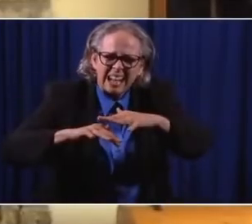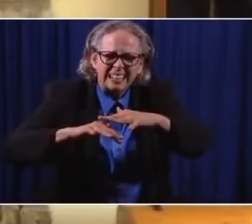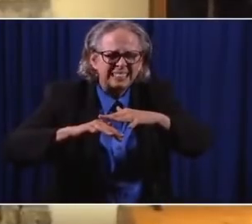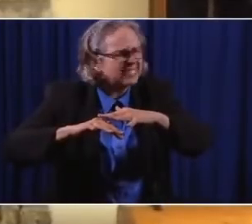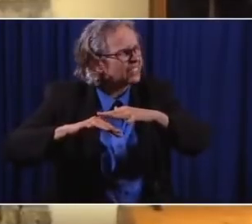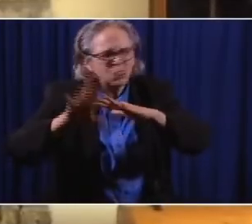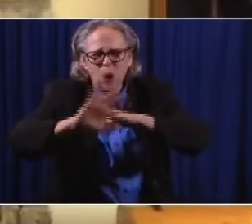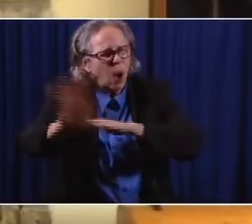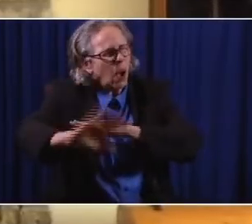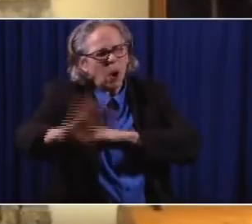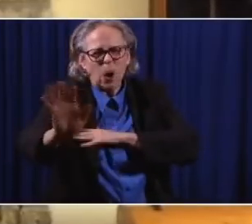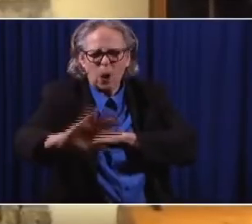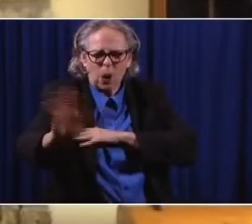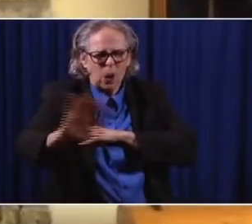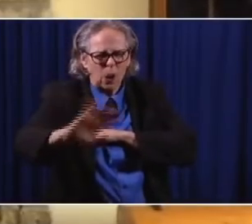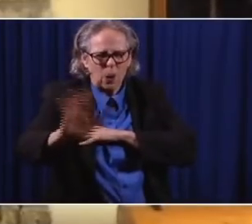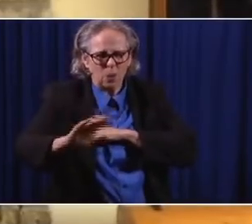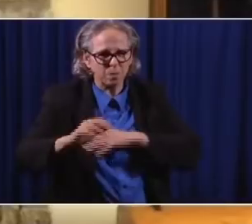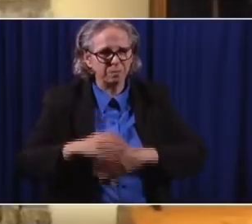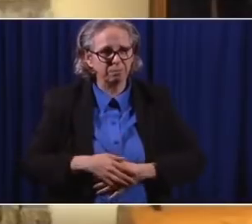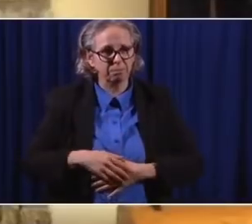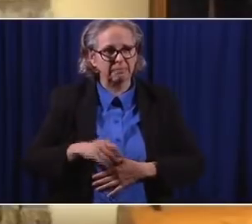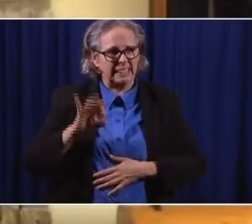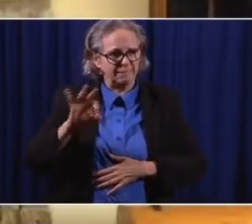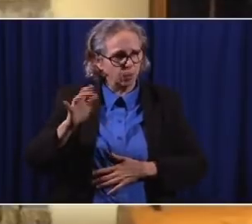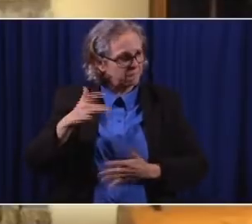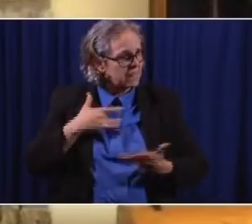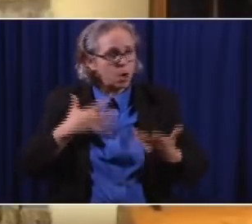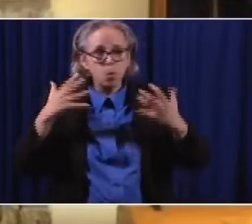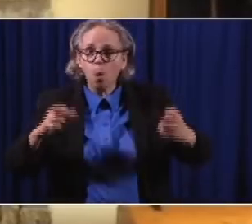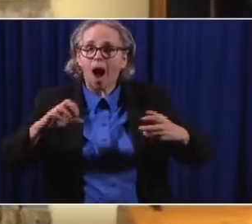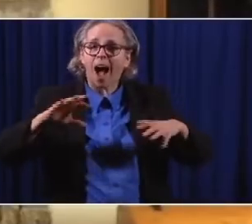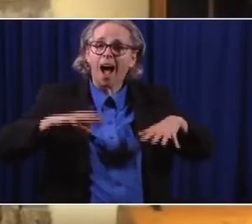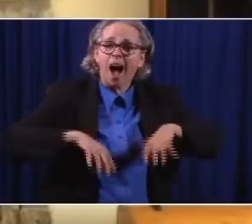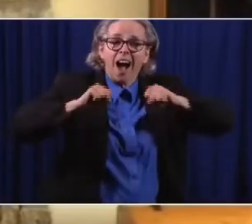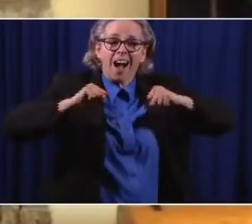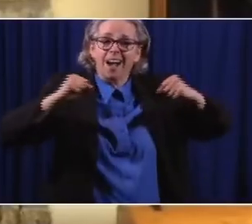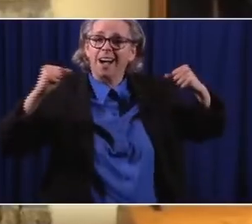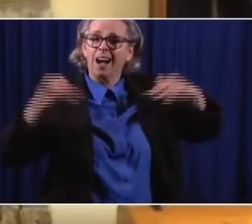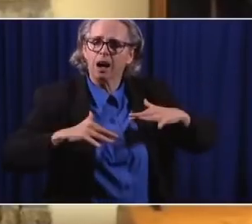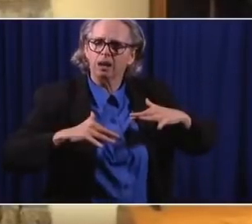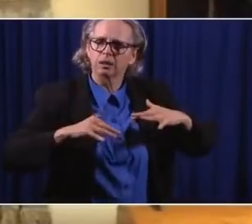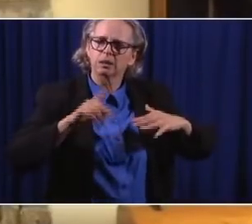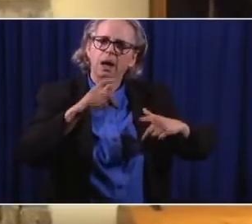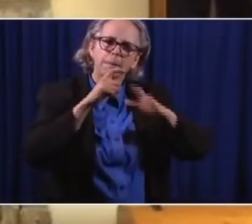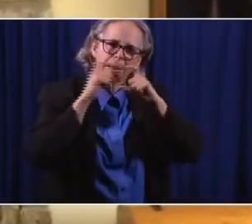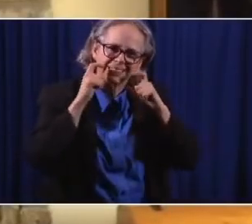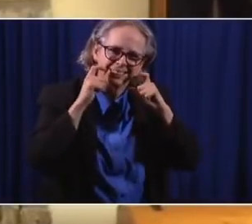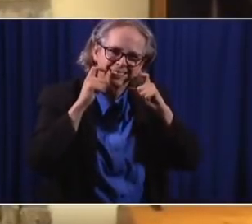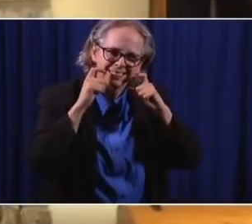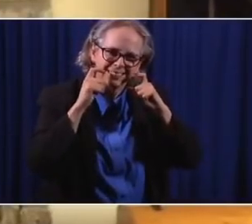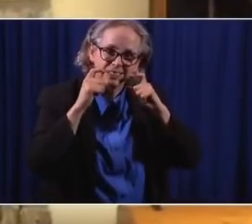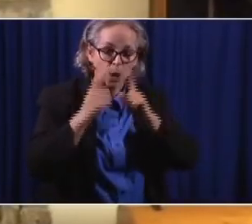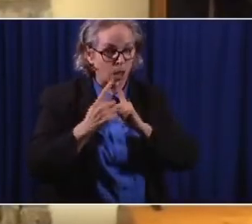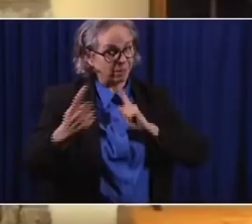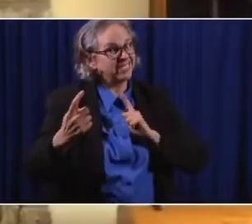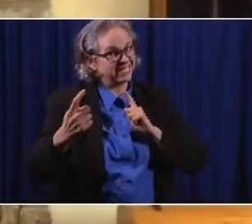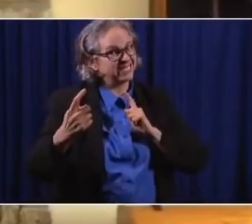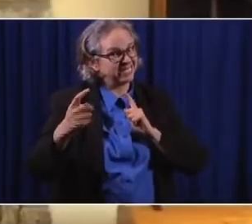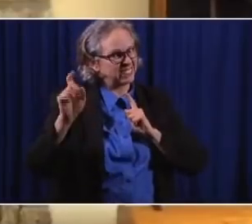of watching them with a group of people, wear a mask. You can wear a mask inside. Keep some